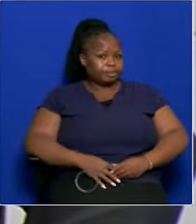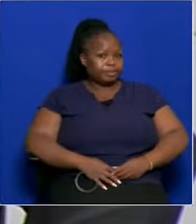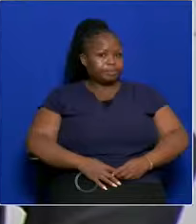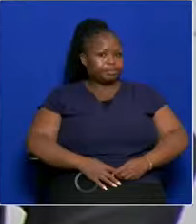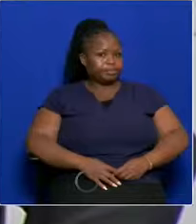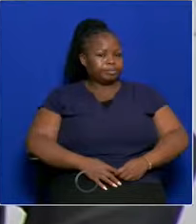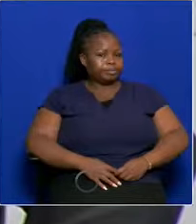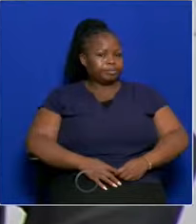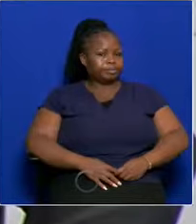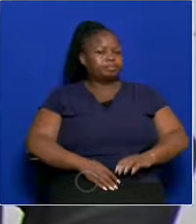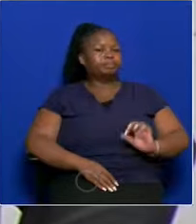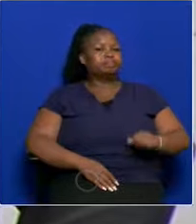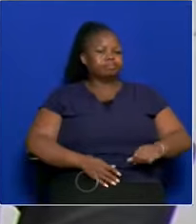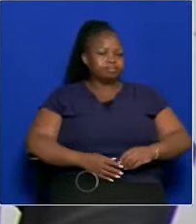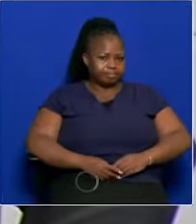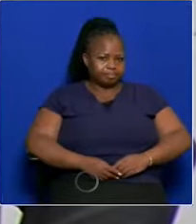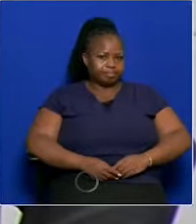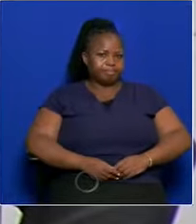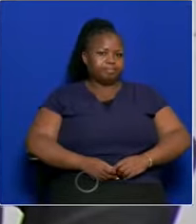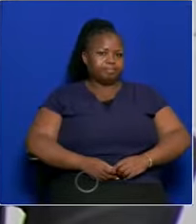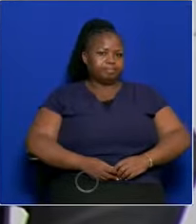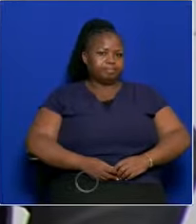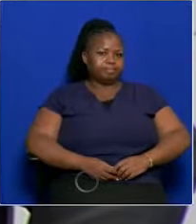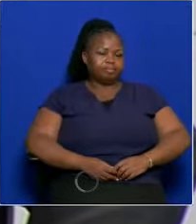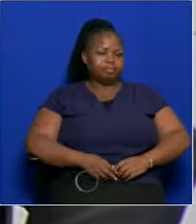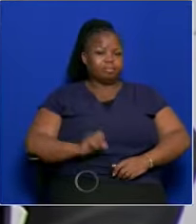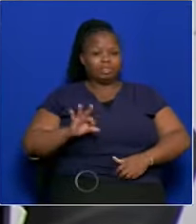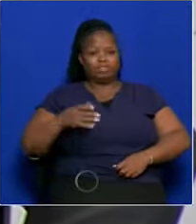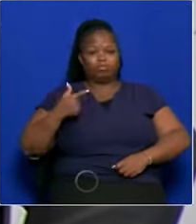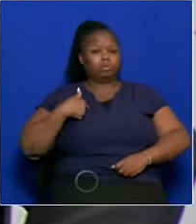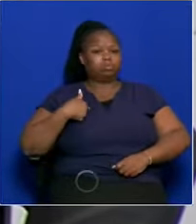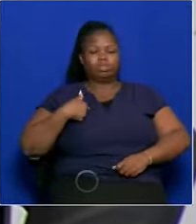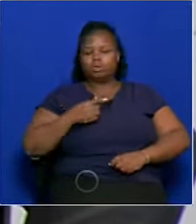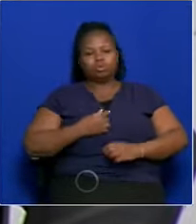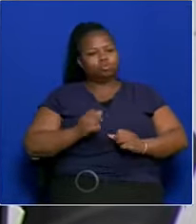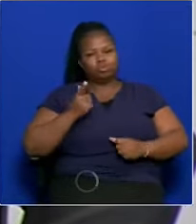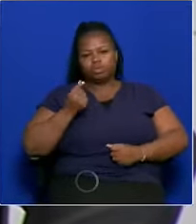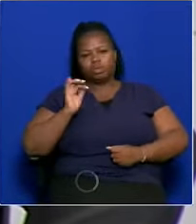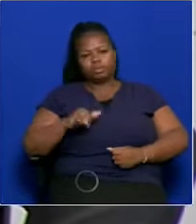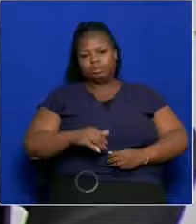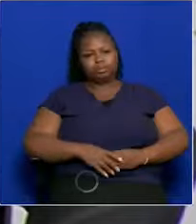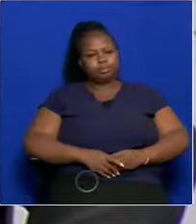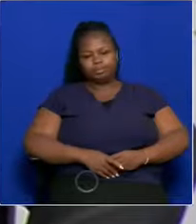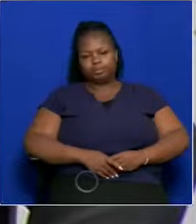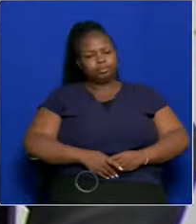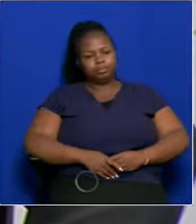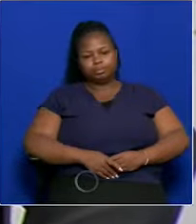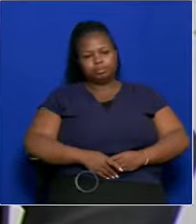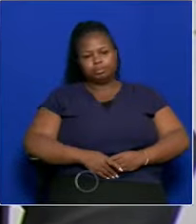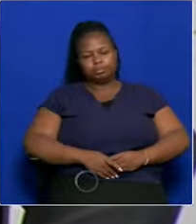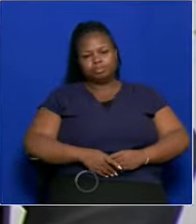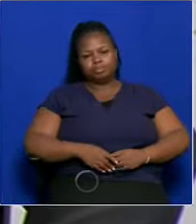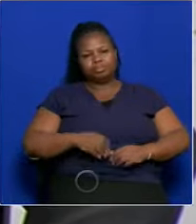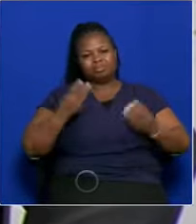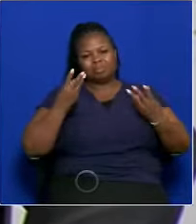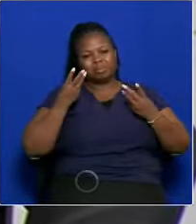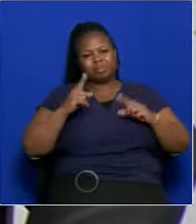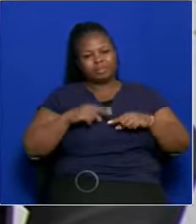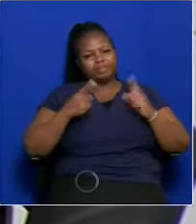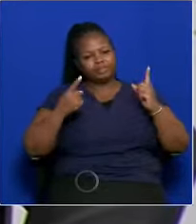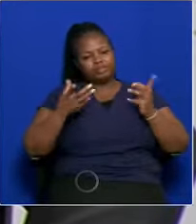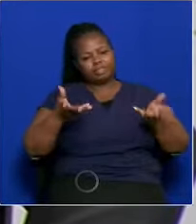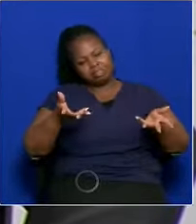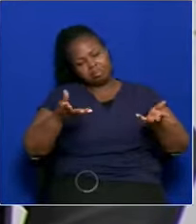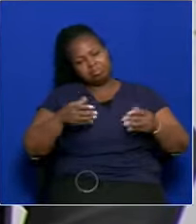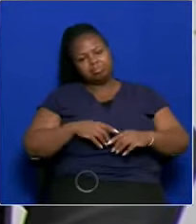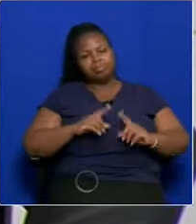Yeah, if it were me, I won't do that. People are different. But the inference to